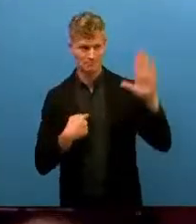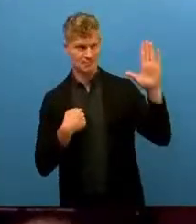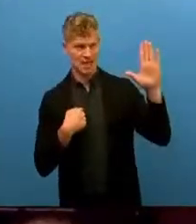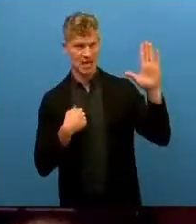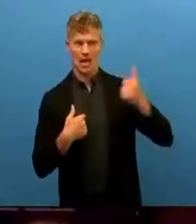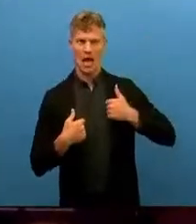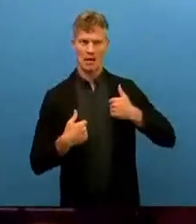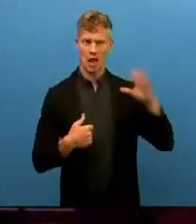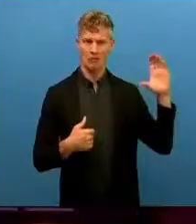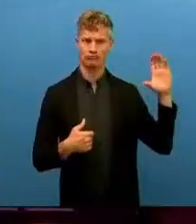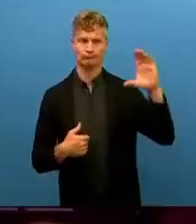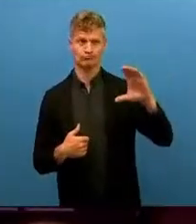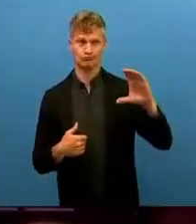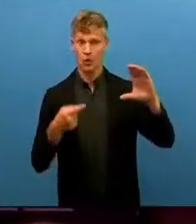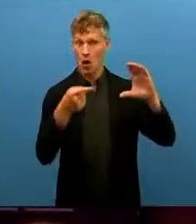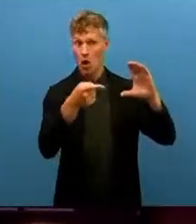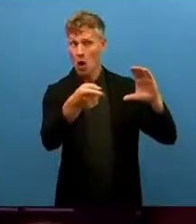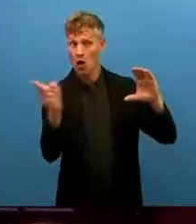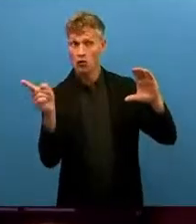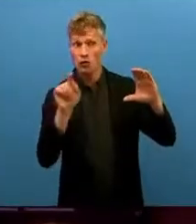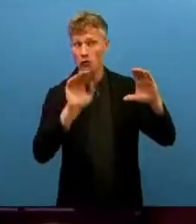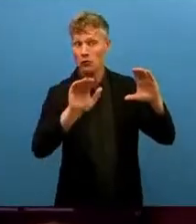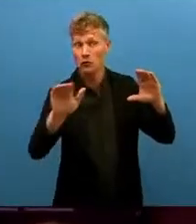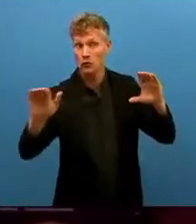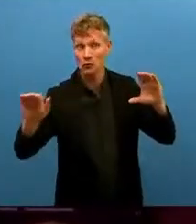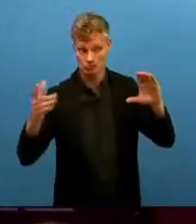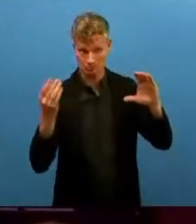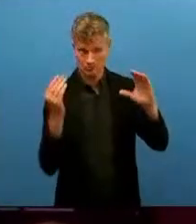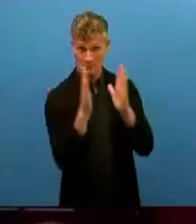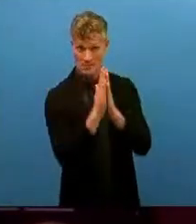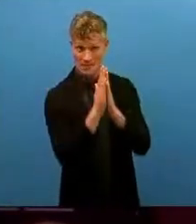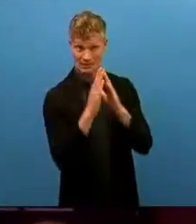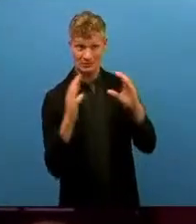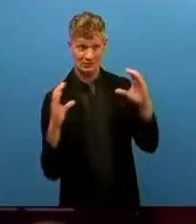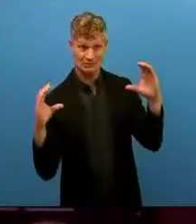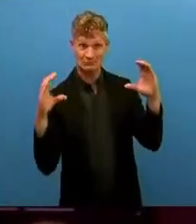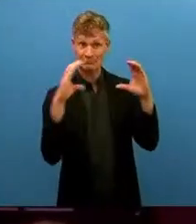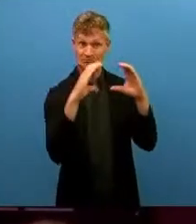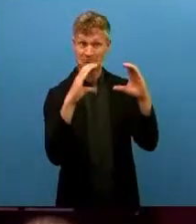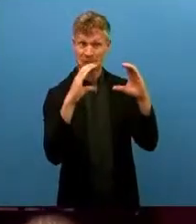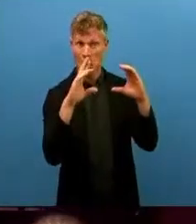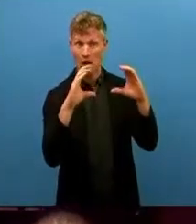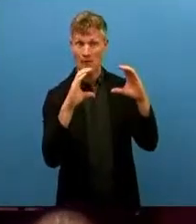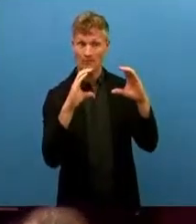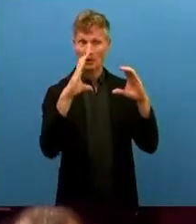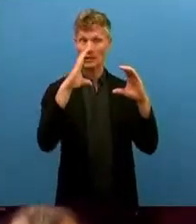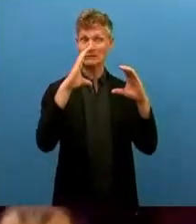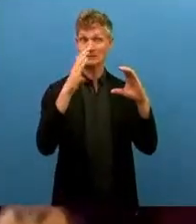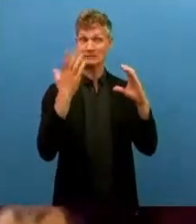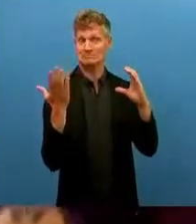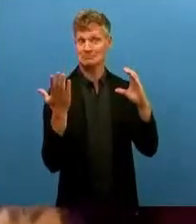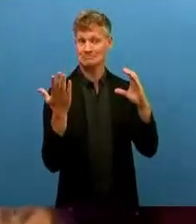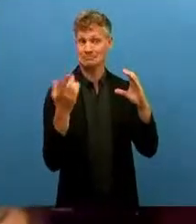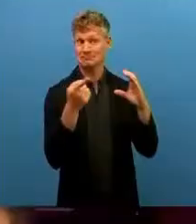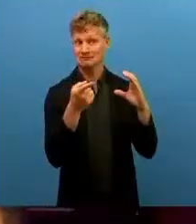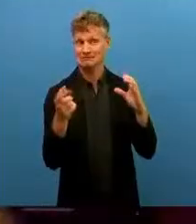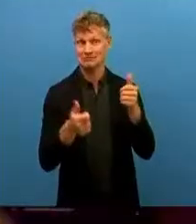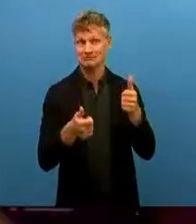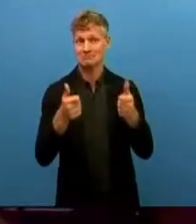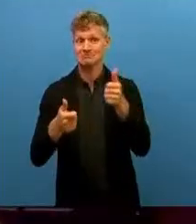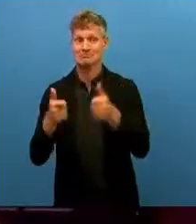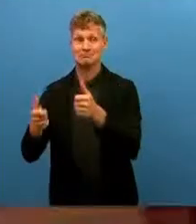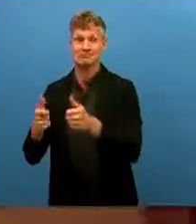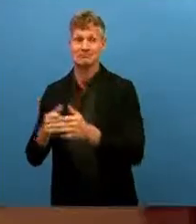all the other member states of the UN to meet or beat Canada's contribution.